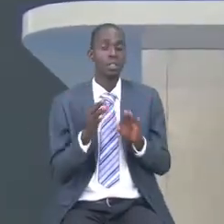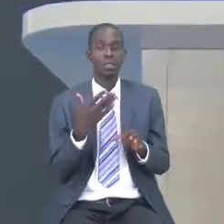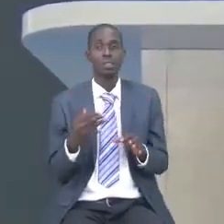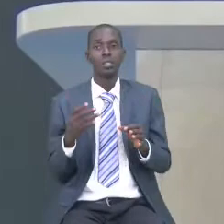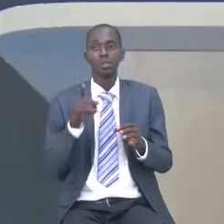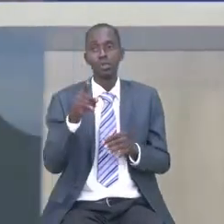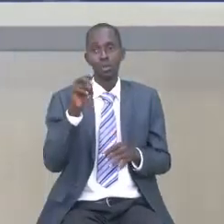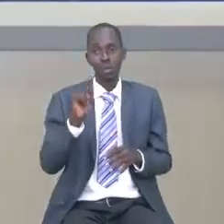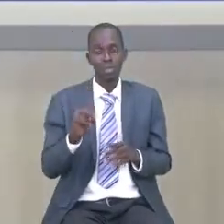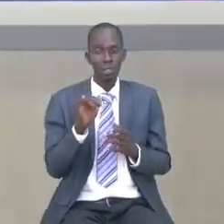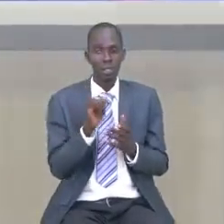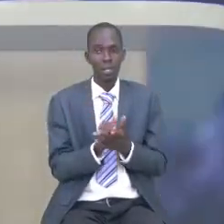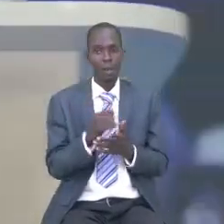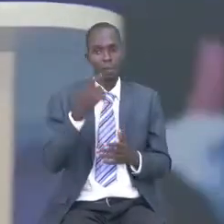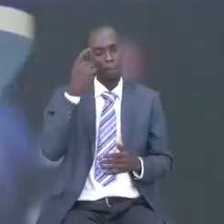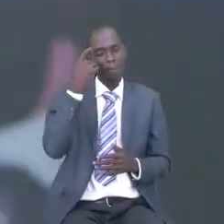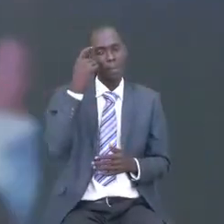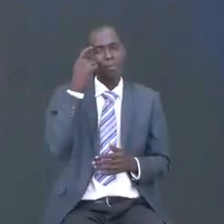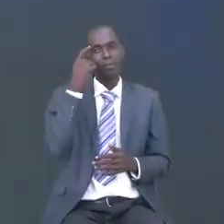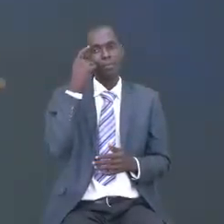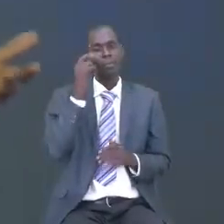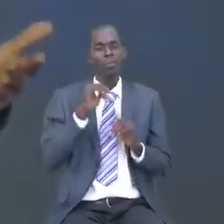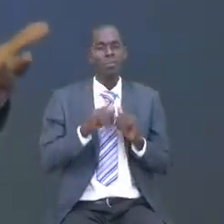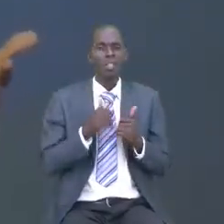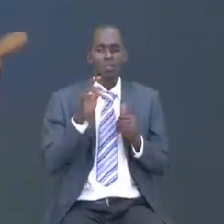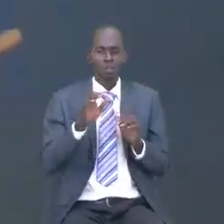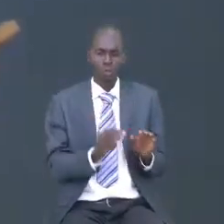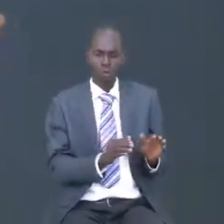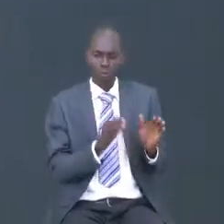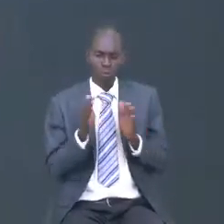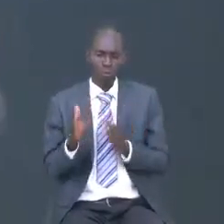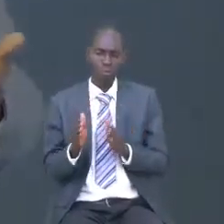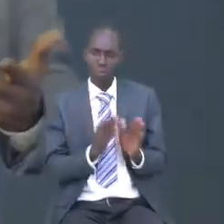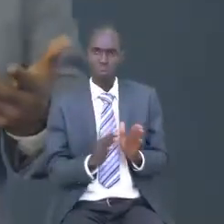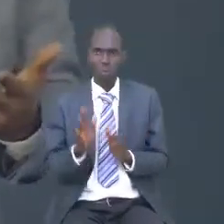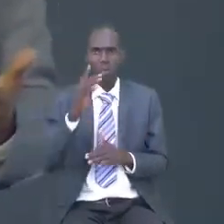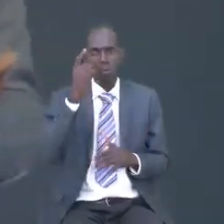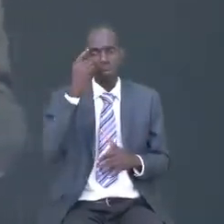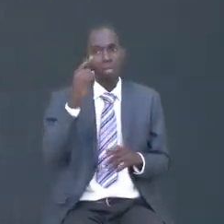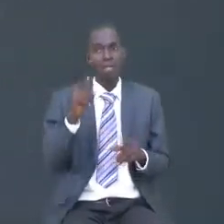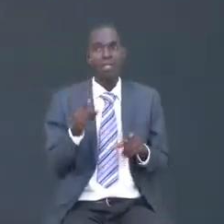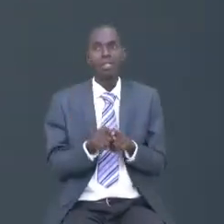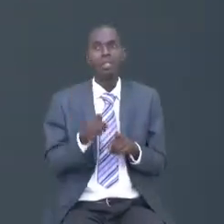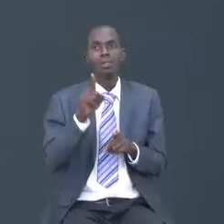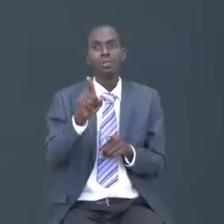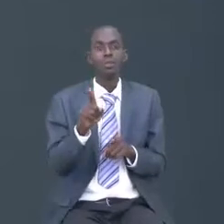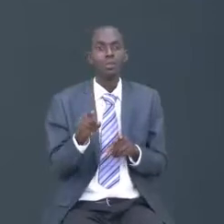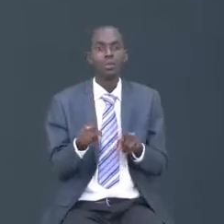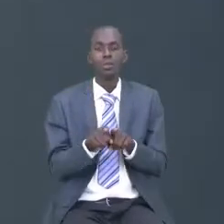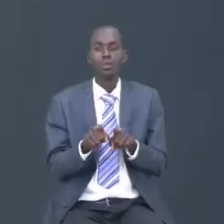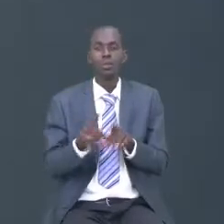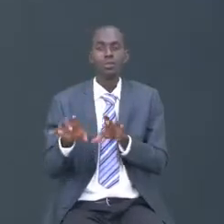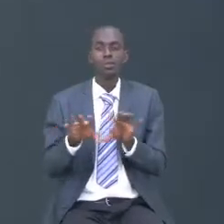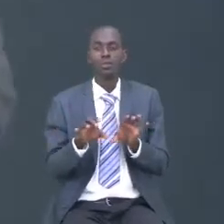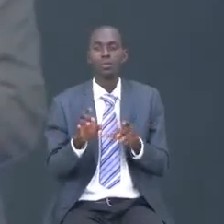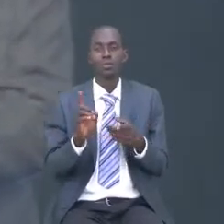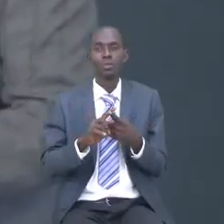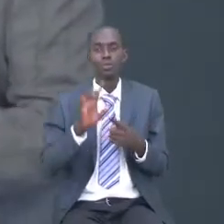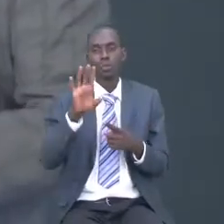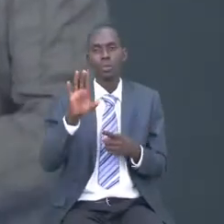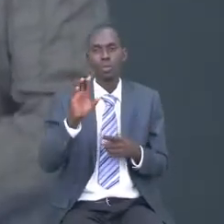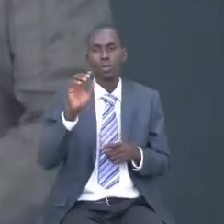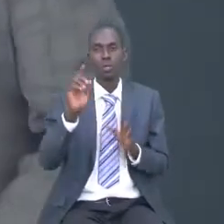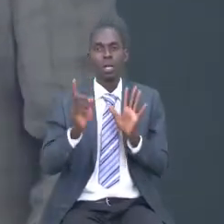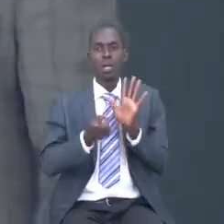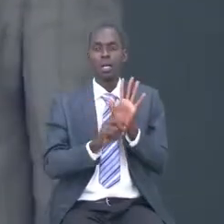mindset. How do you search your mind? Like you search your alarm clock. And you turn it